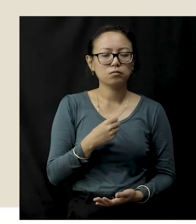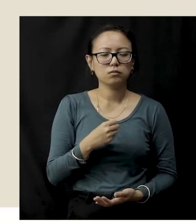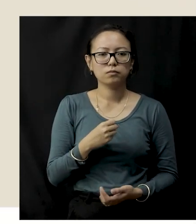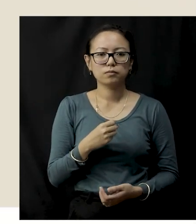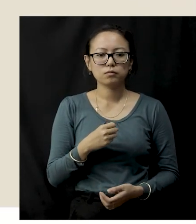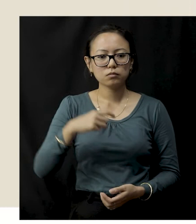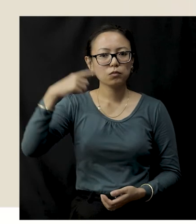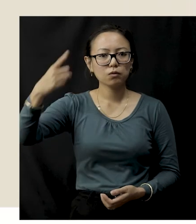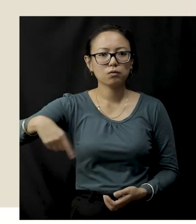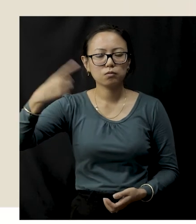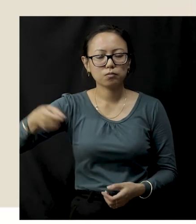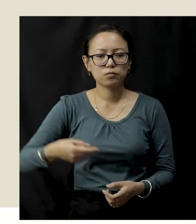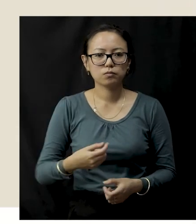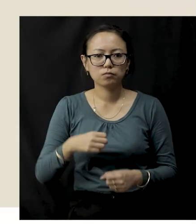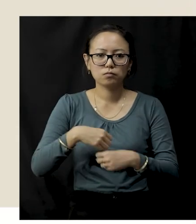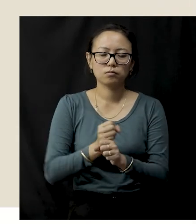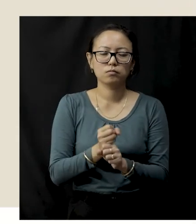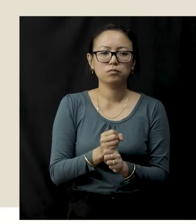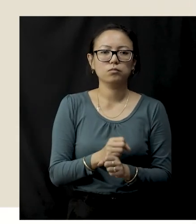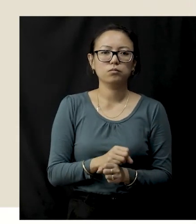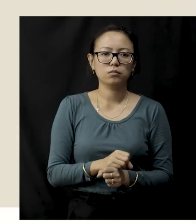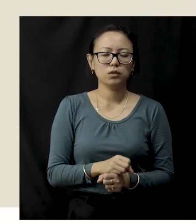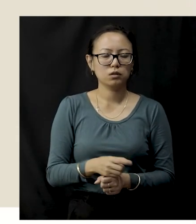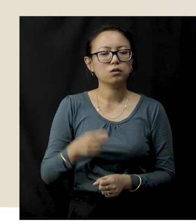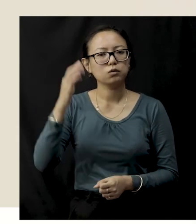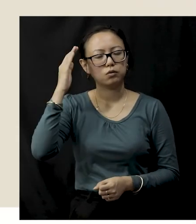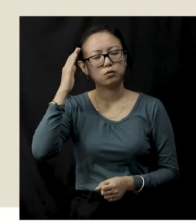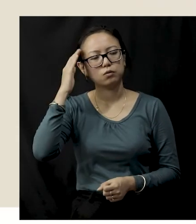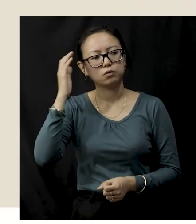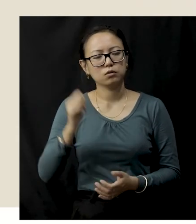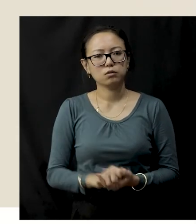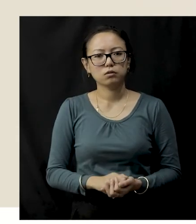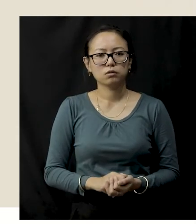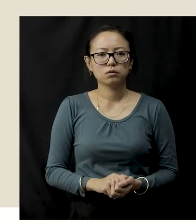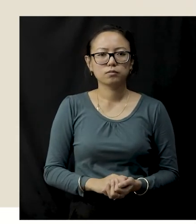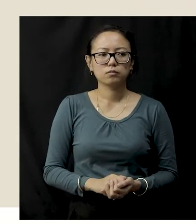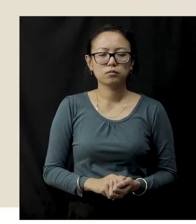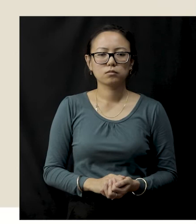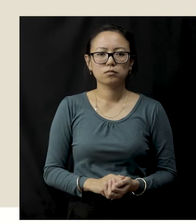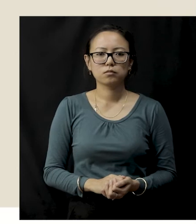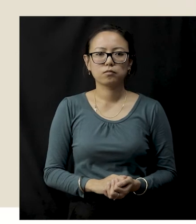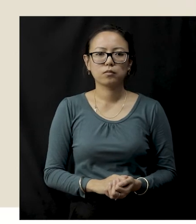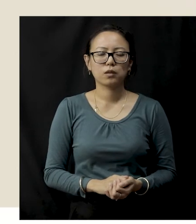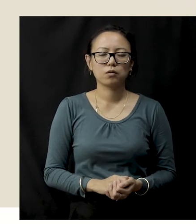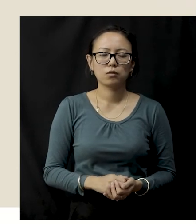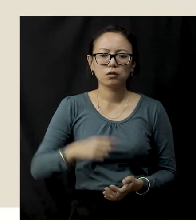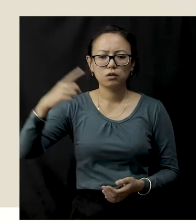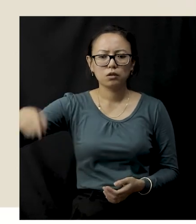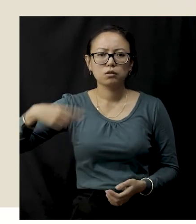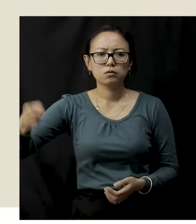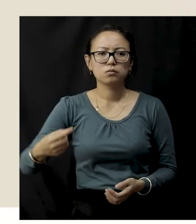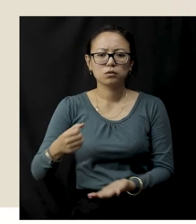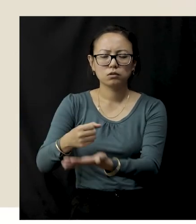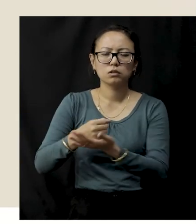it, even humans can sit there, and we can also travel, or we can also keep some heavy things on top of